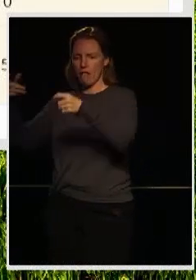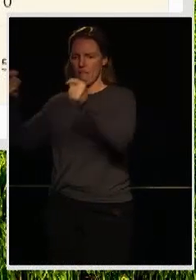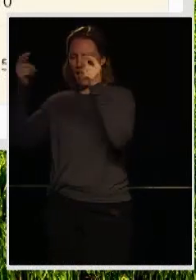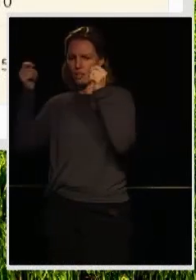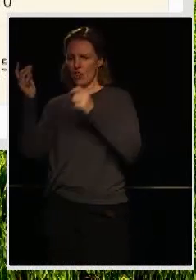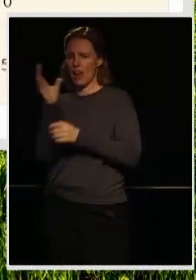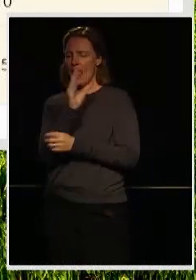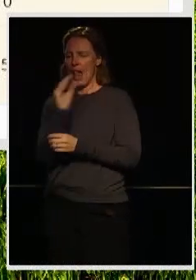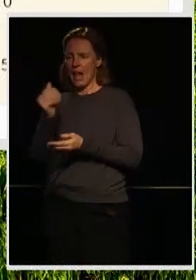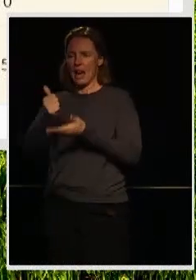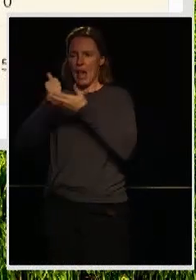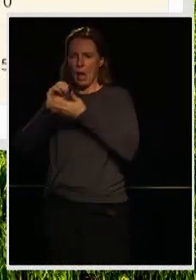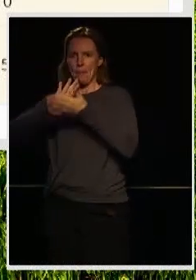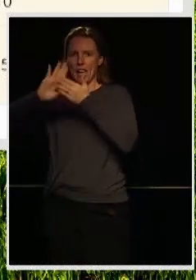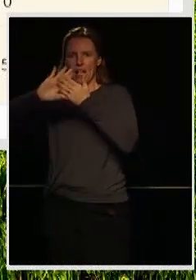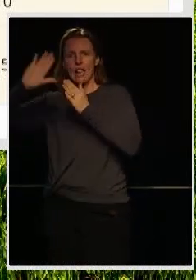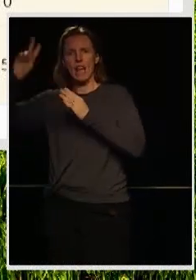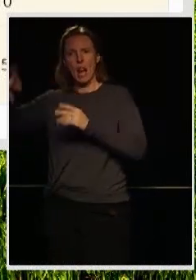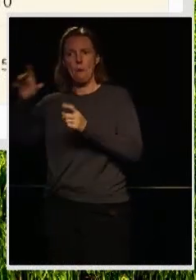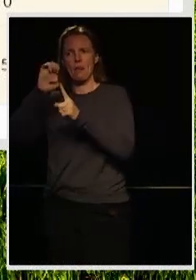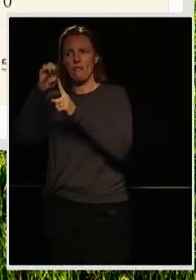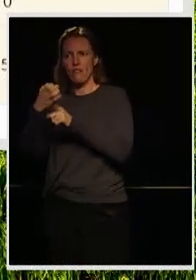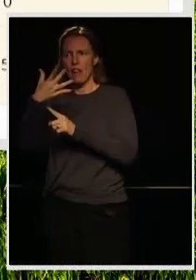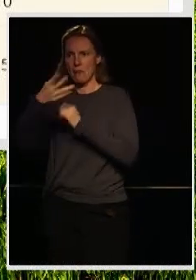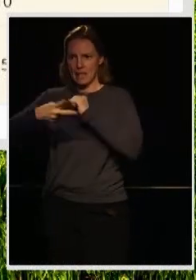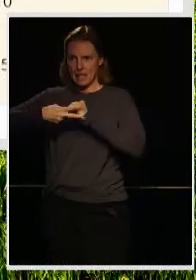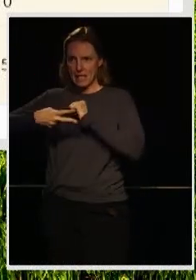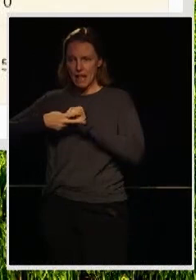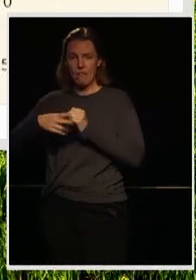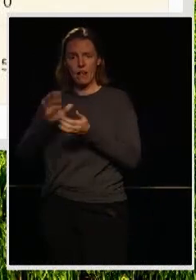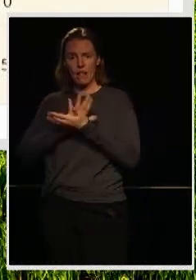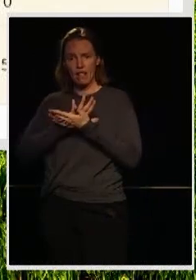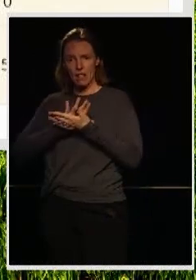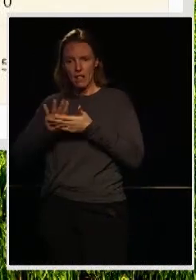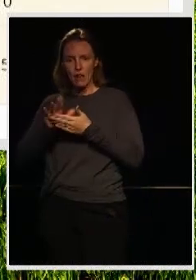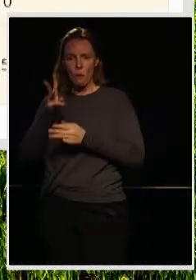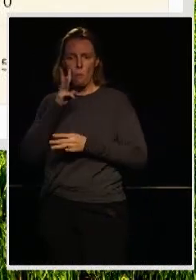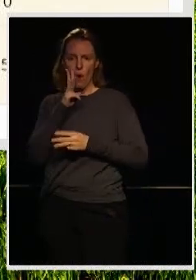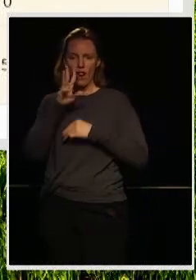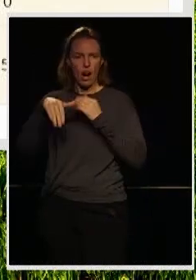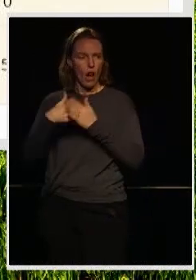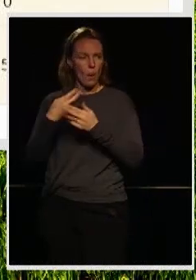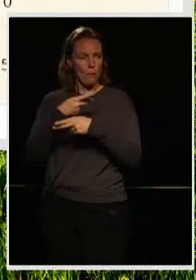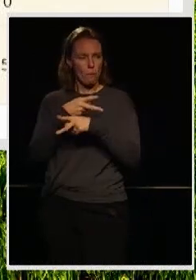faster, and helping cleaning up the environment and saving clean water, all while